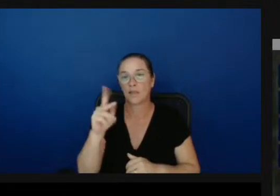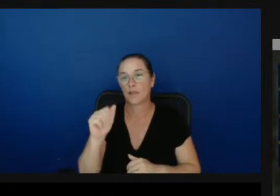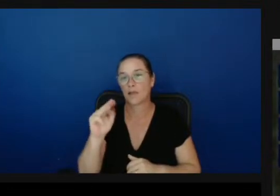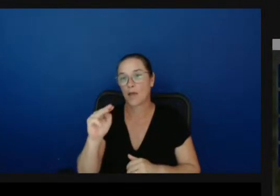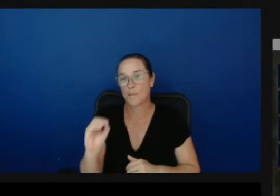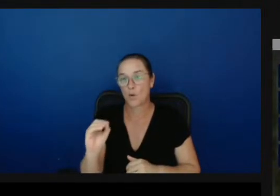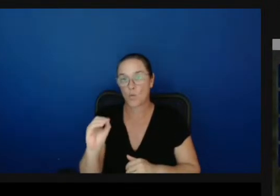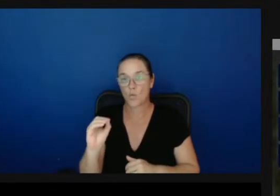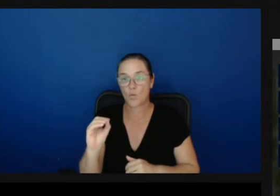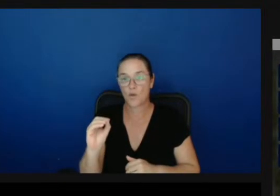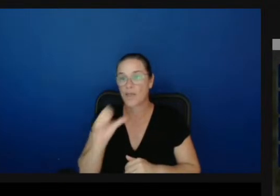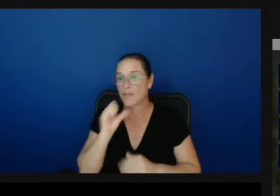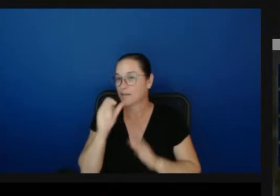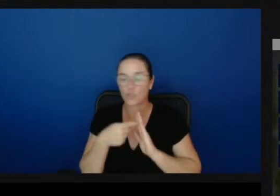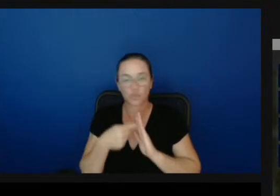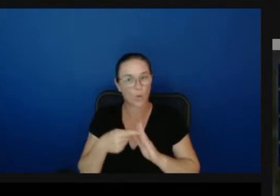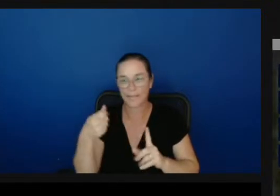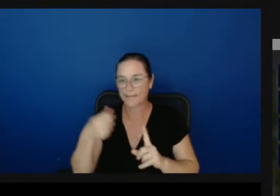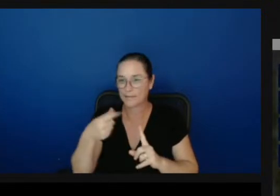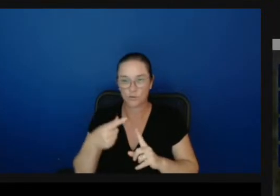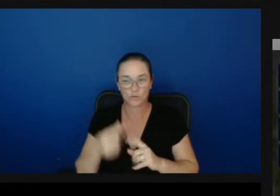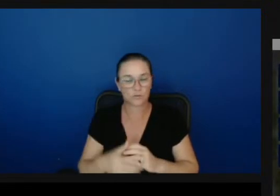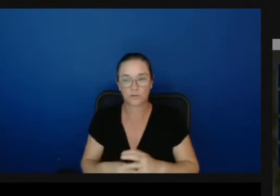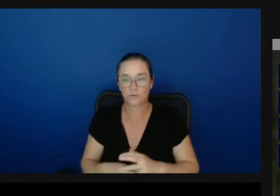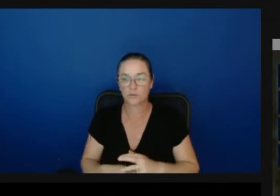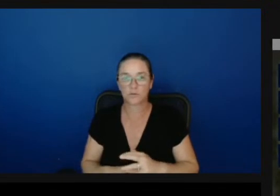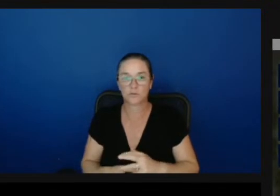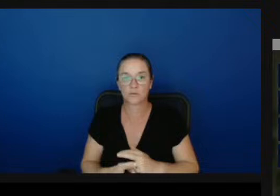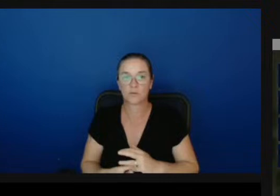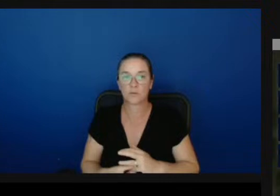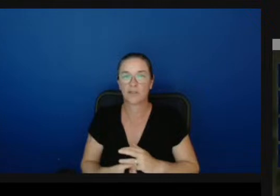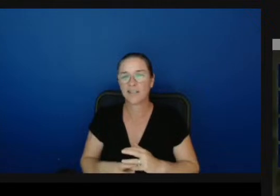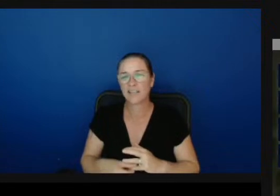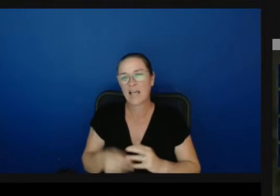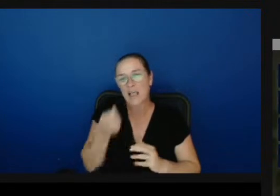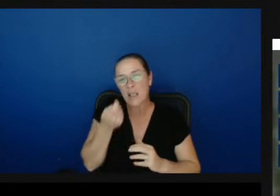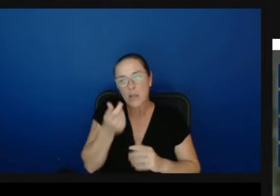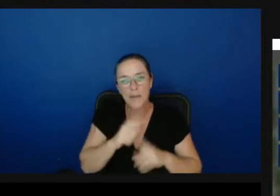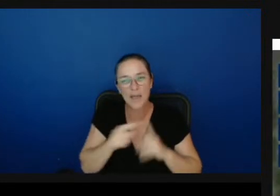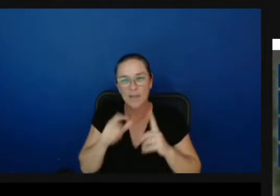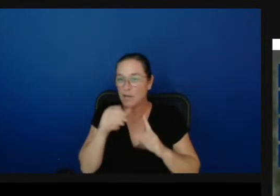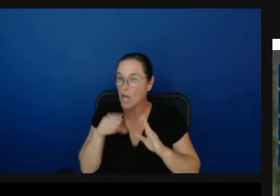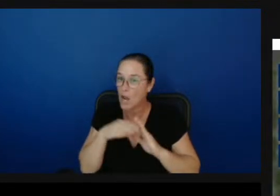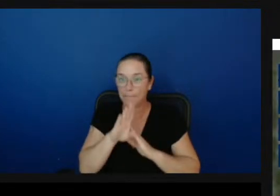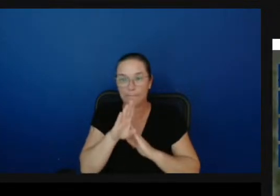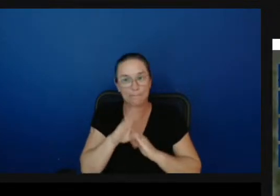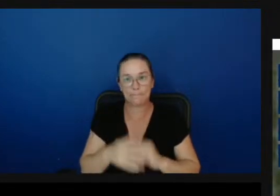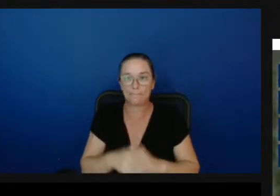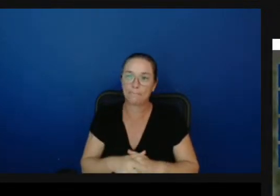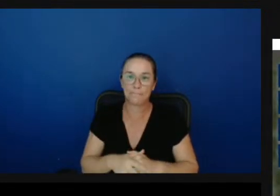Kamoamoa is not showing those signals. Slightly, but nothing upwards for sure. Pu'o'o is not showing that